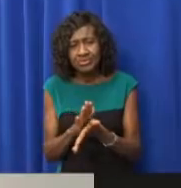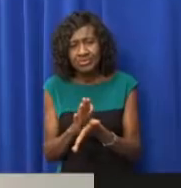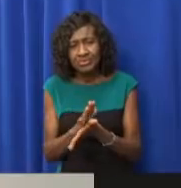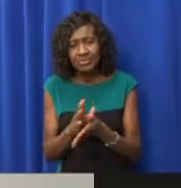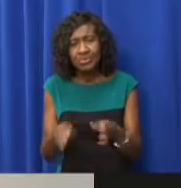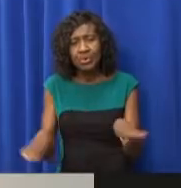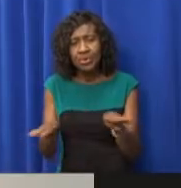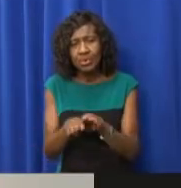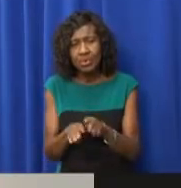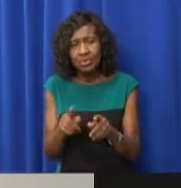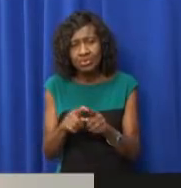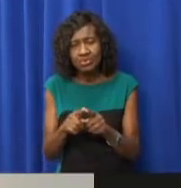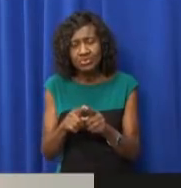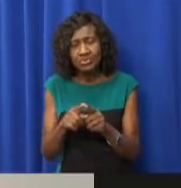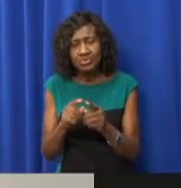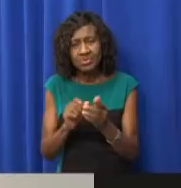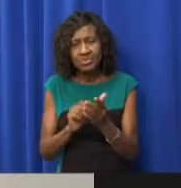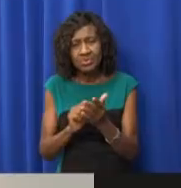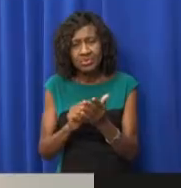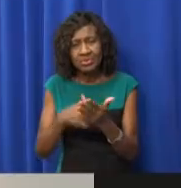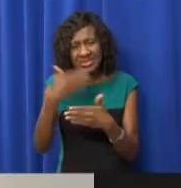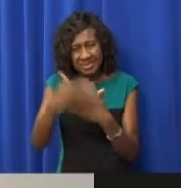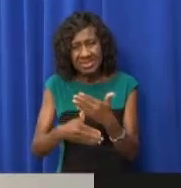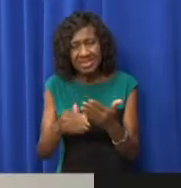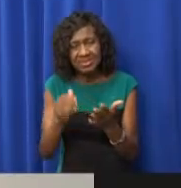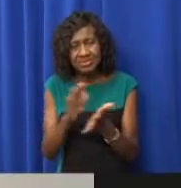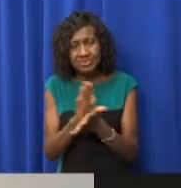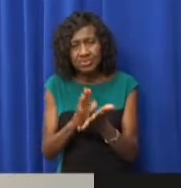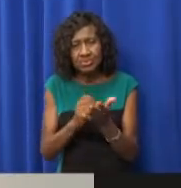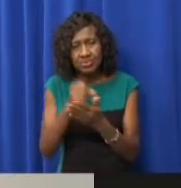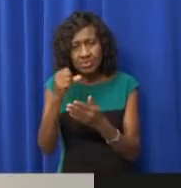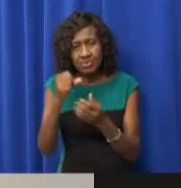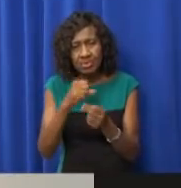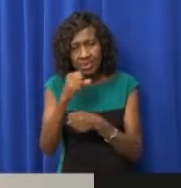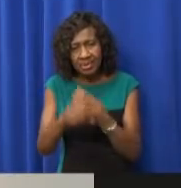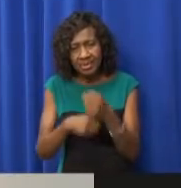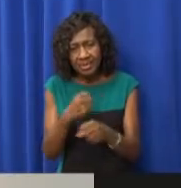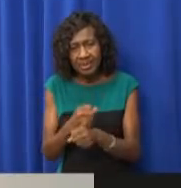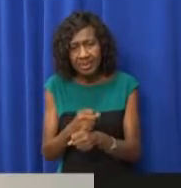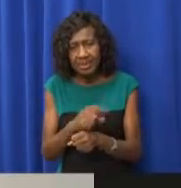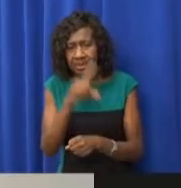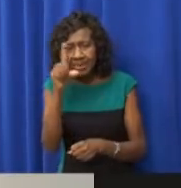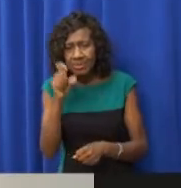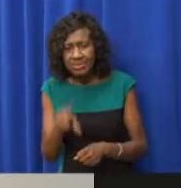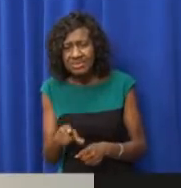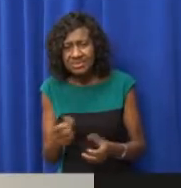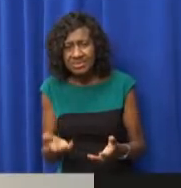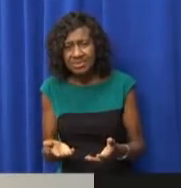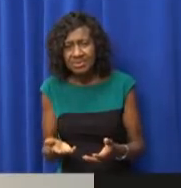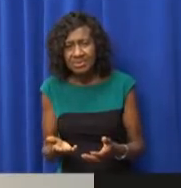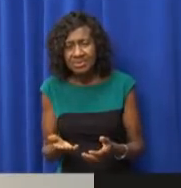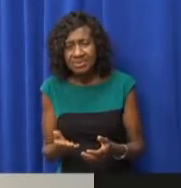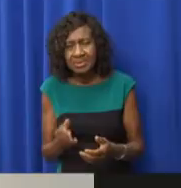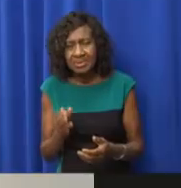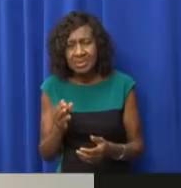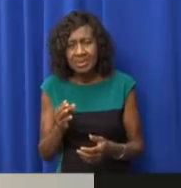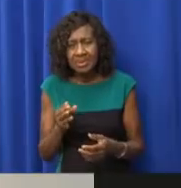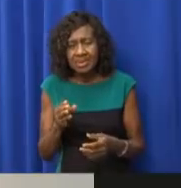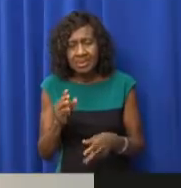Yeah, and so things that people want to know about is, will summer camps be allowed? How will social distancing